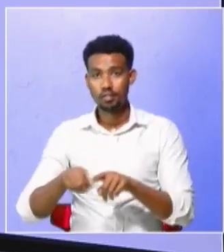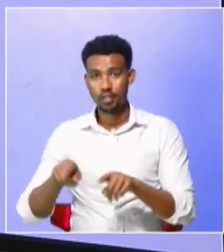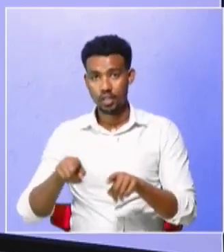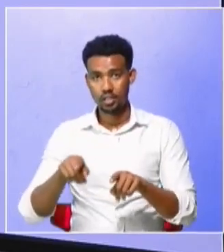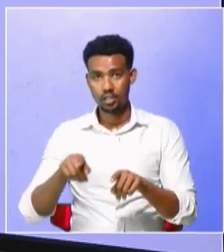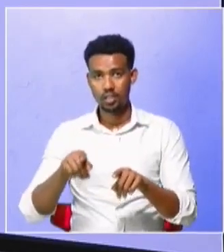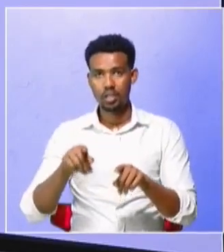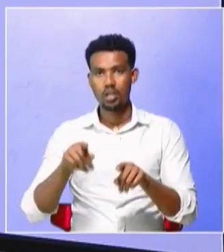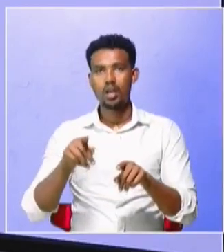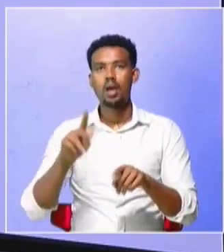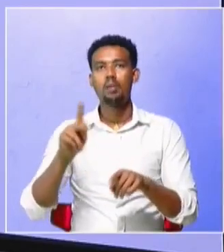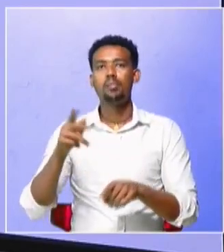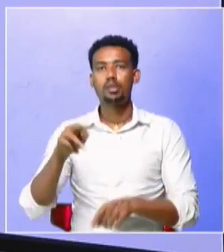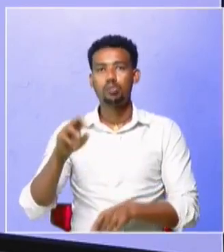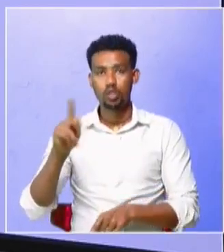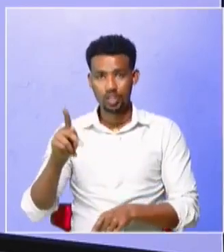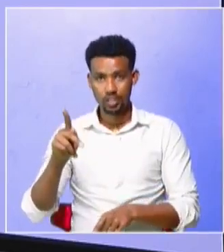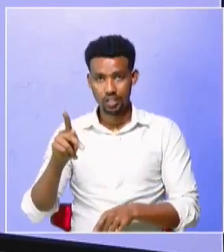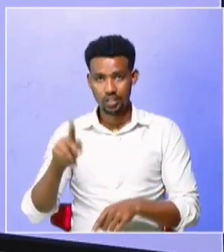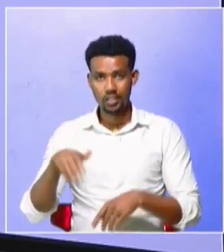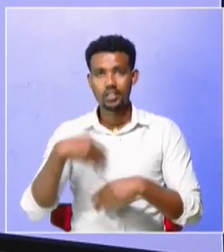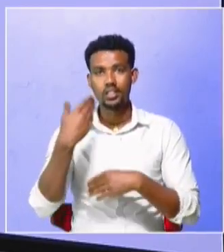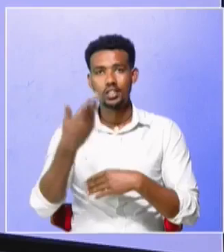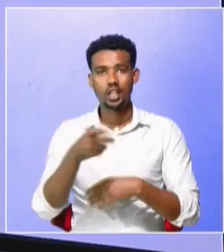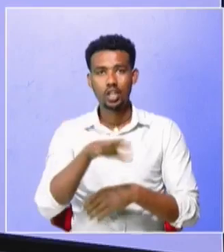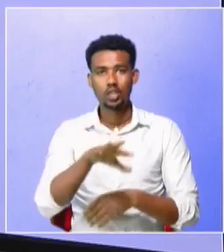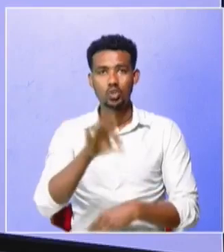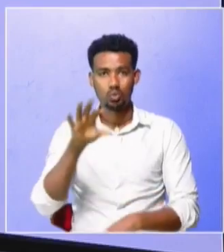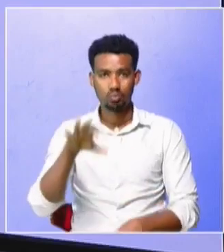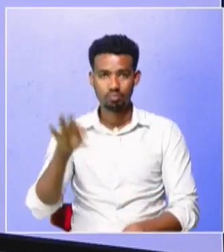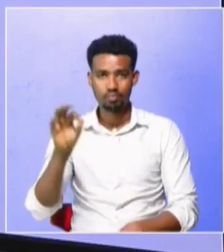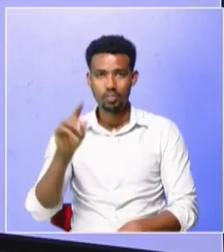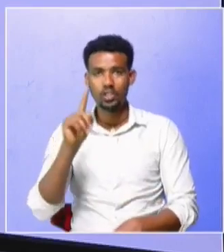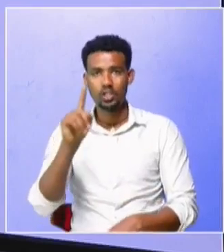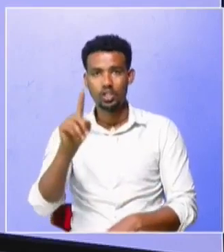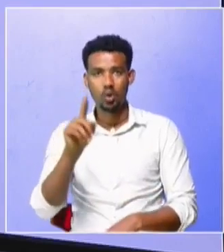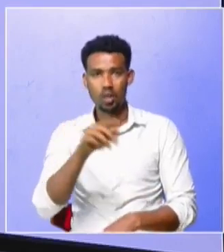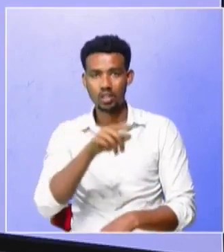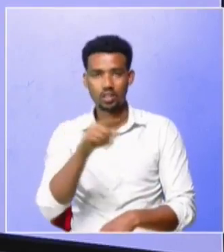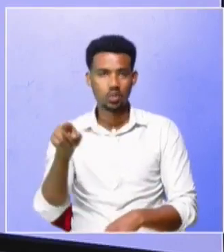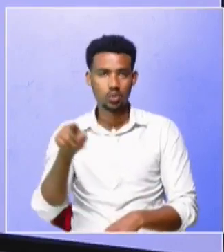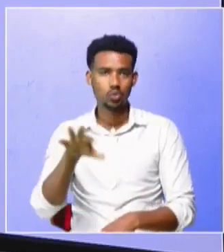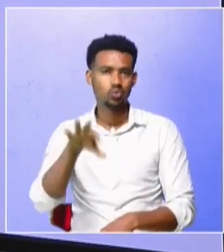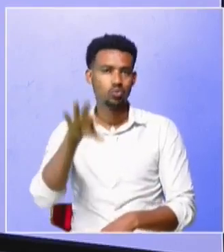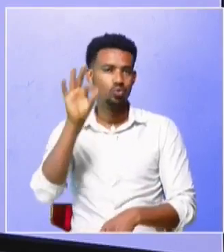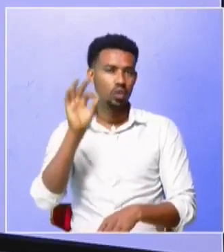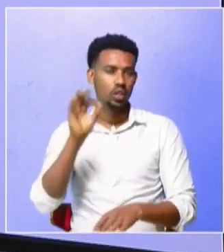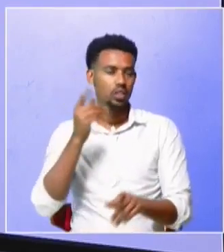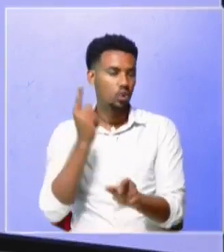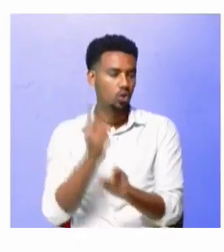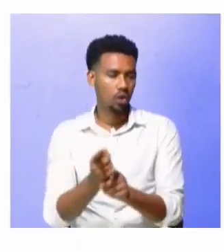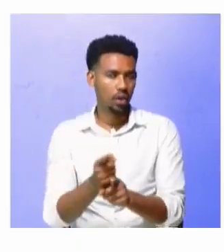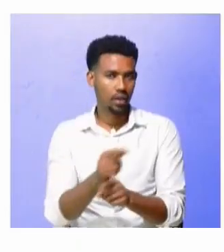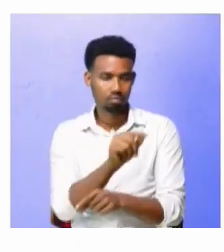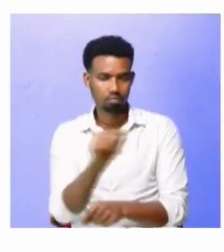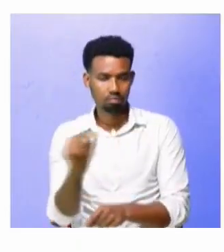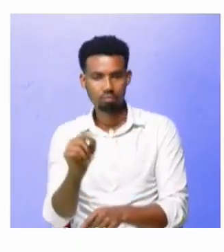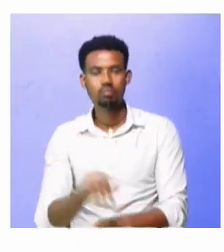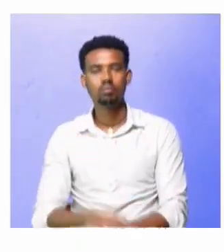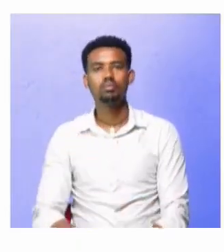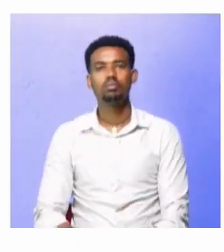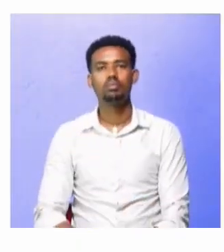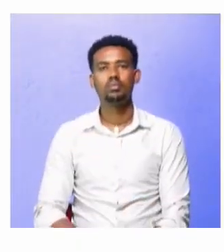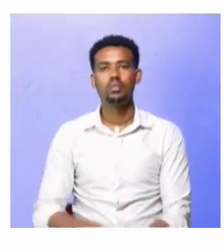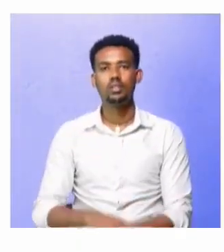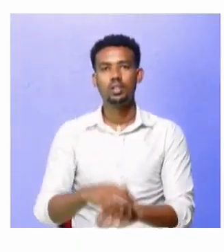to choose which one is the best. So you underline the one that you feel is the correct one. Is it a preposition of